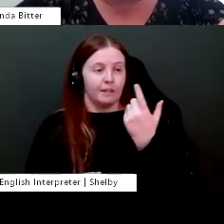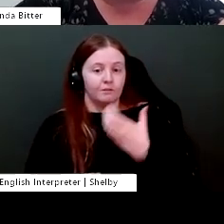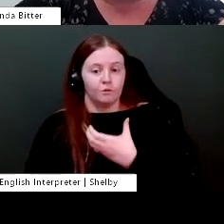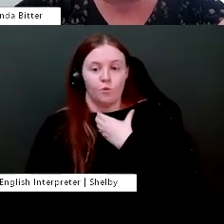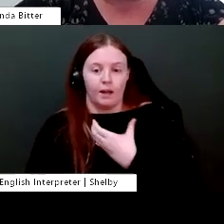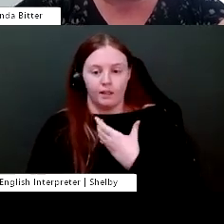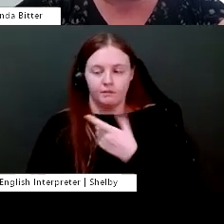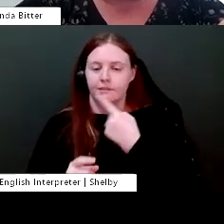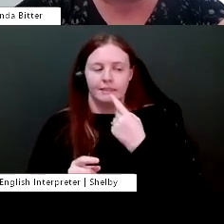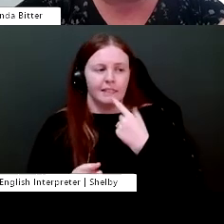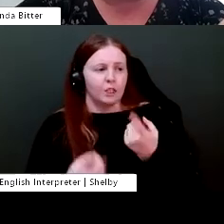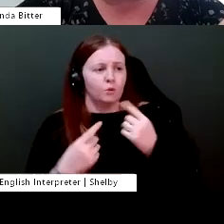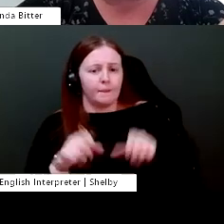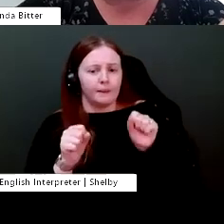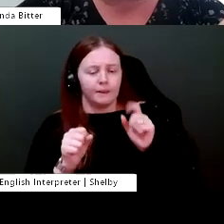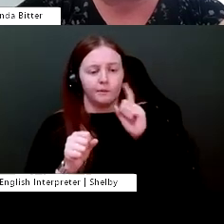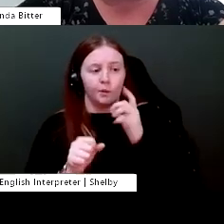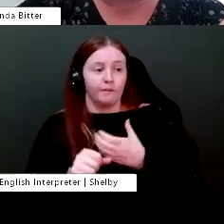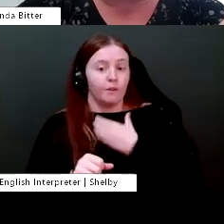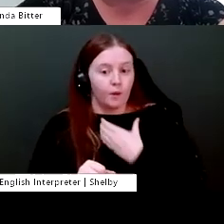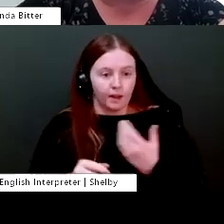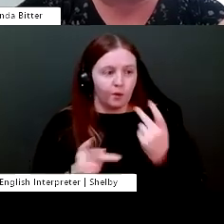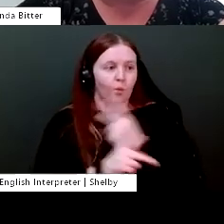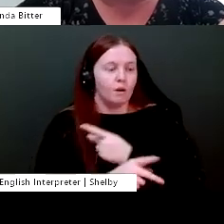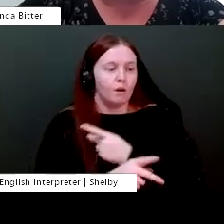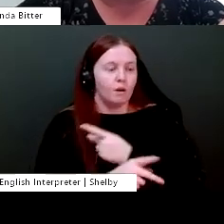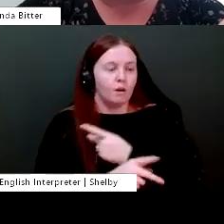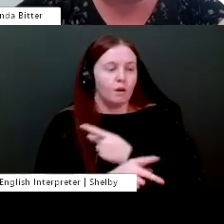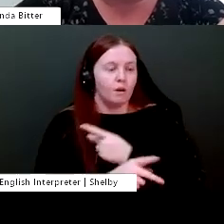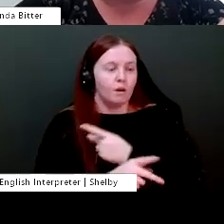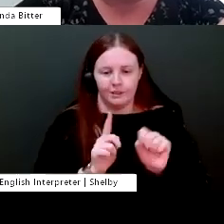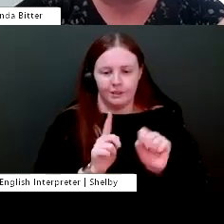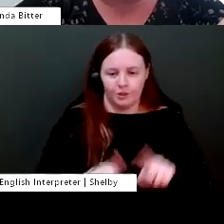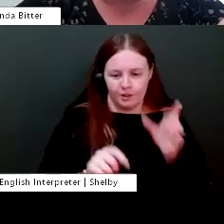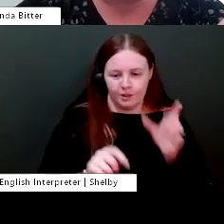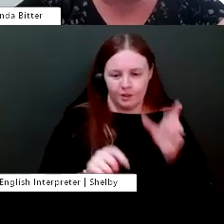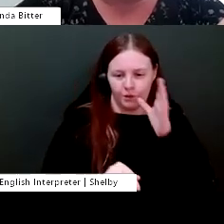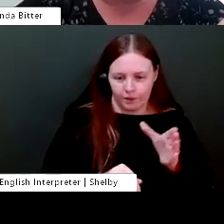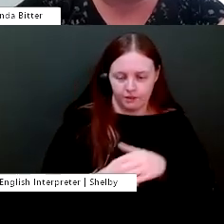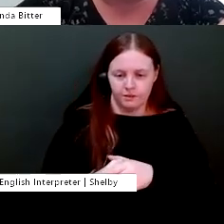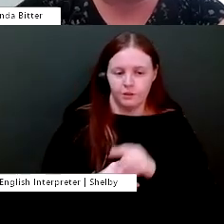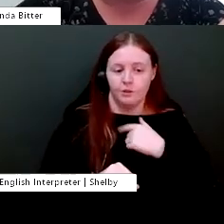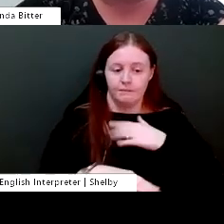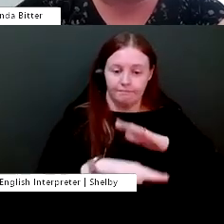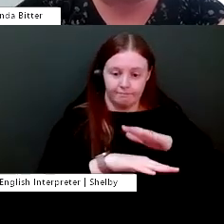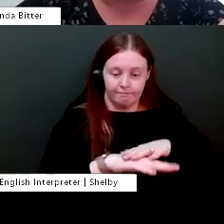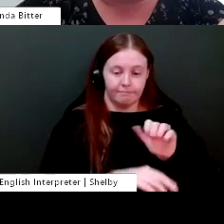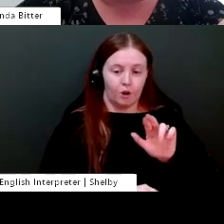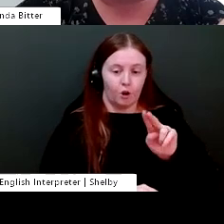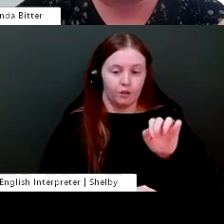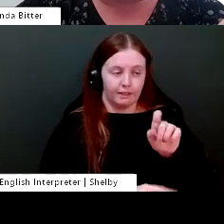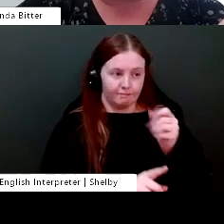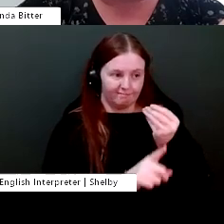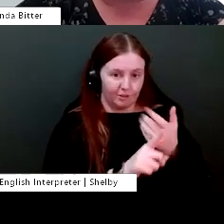up, say he had threatened her, then this whole situation might have been different. So I advised Arnett that we weren't going to charge